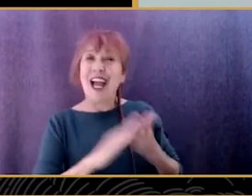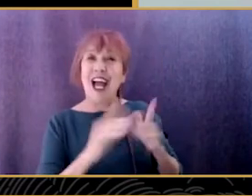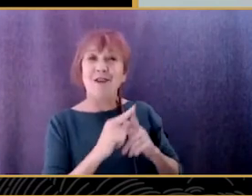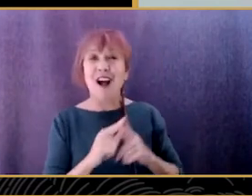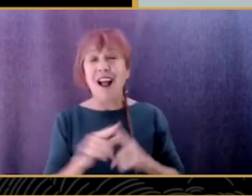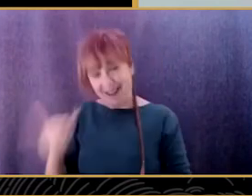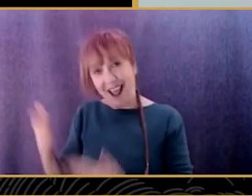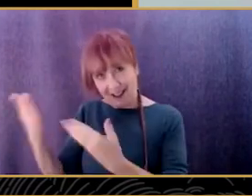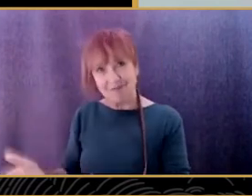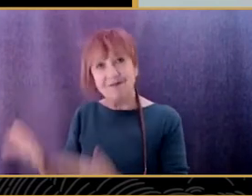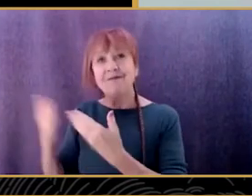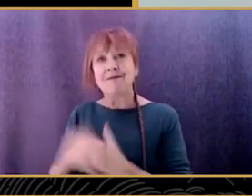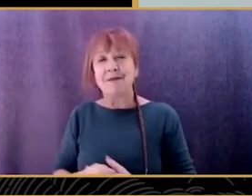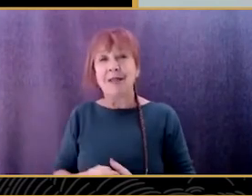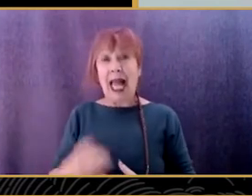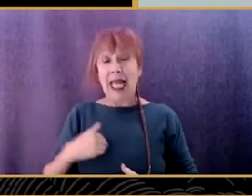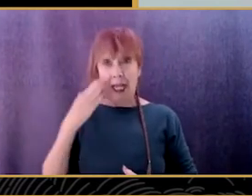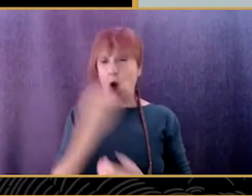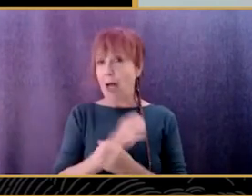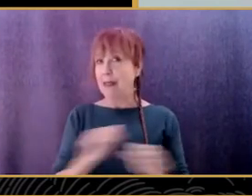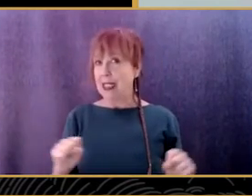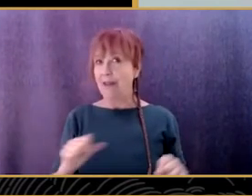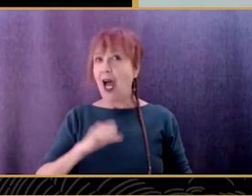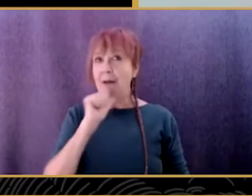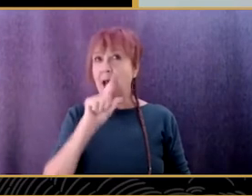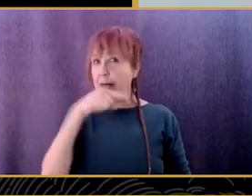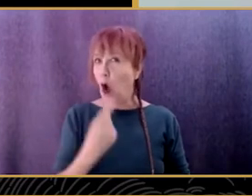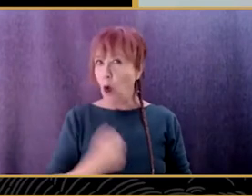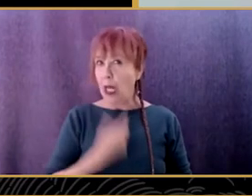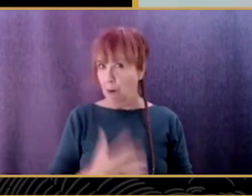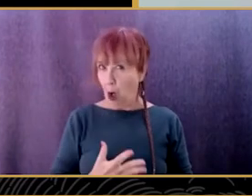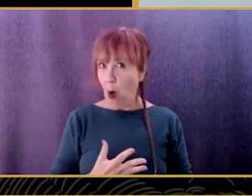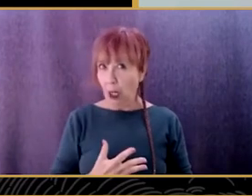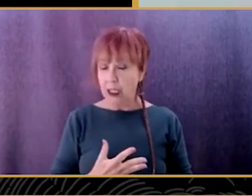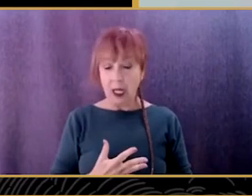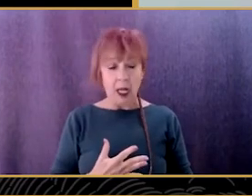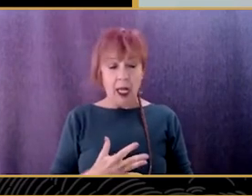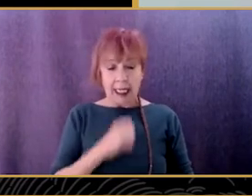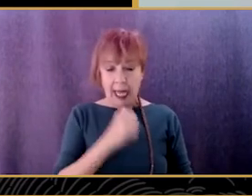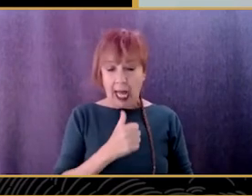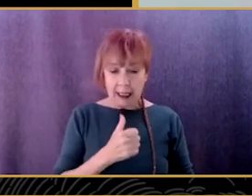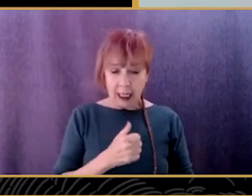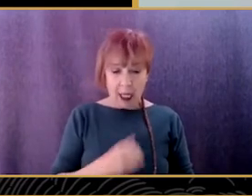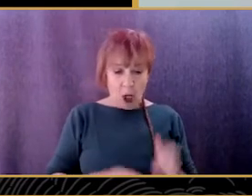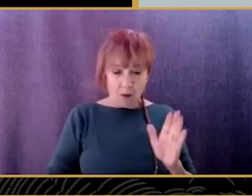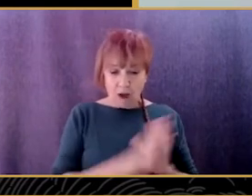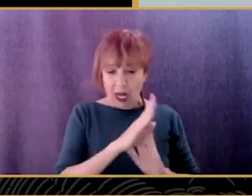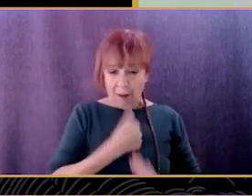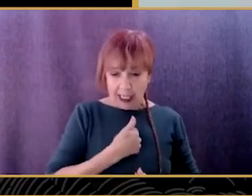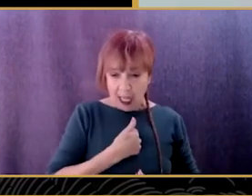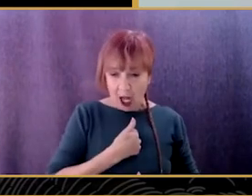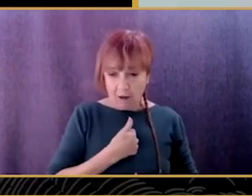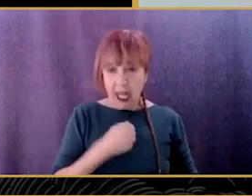Patricia Smith is that kind of poet And I know I'm safe in saying that I'm not the only poet who would not be who we are or where we are